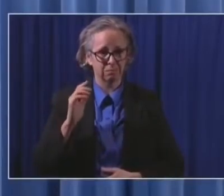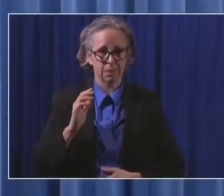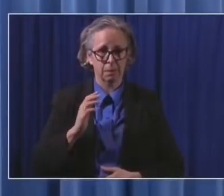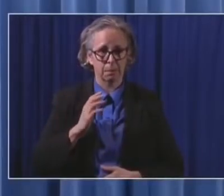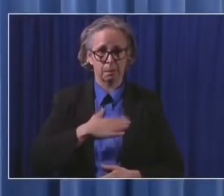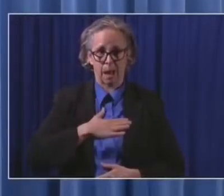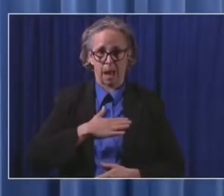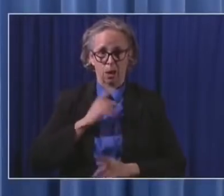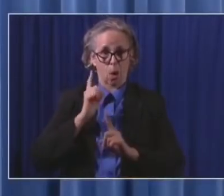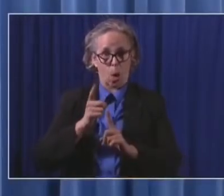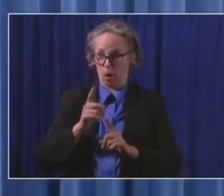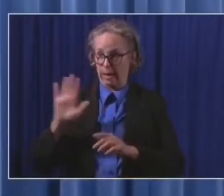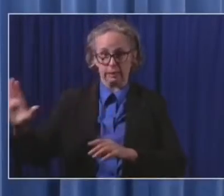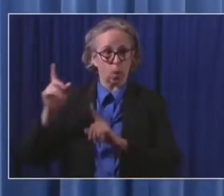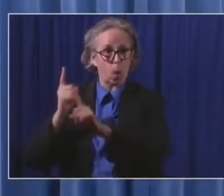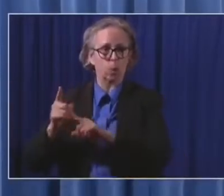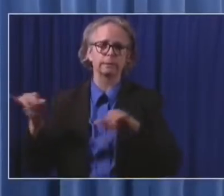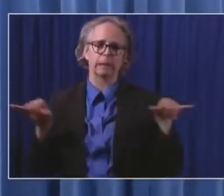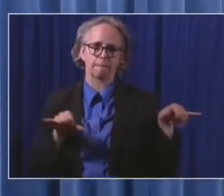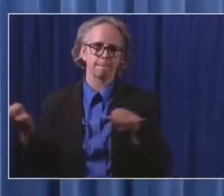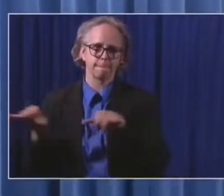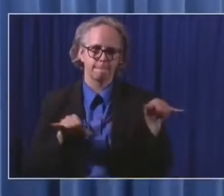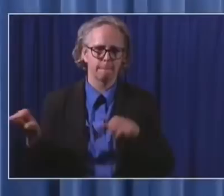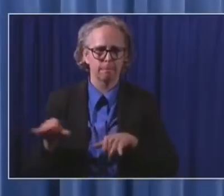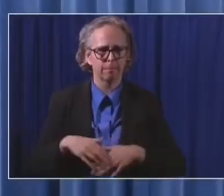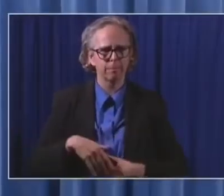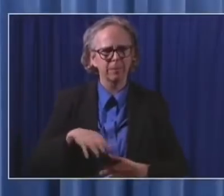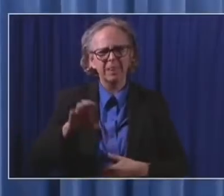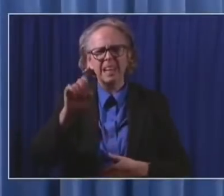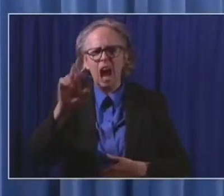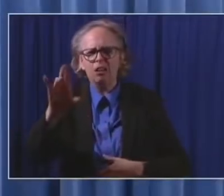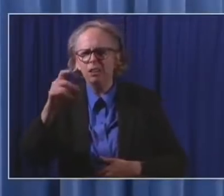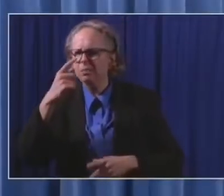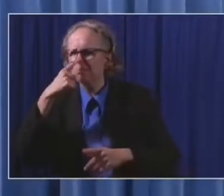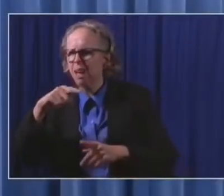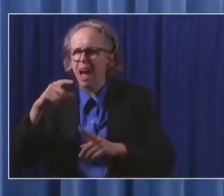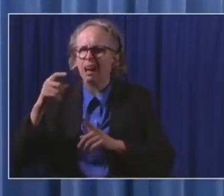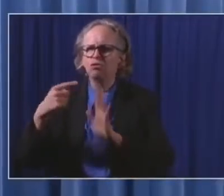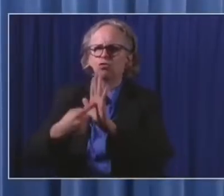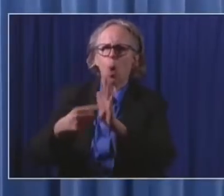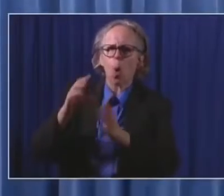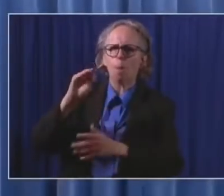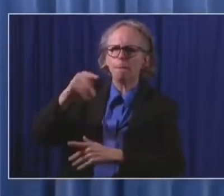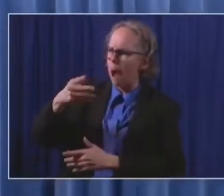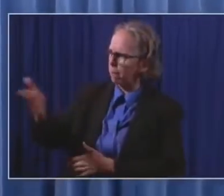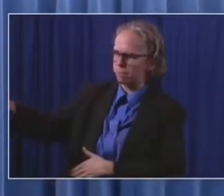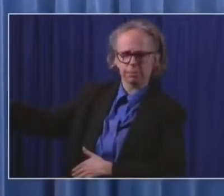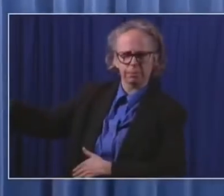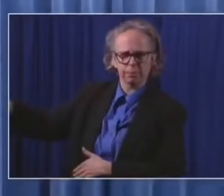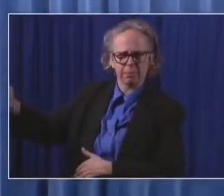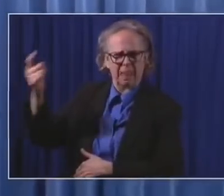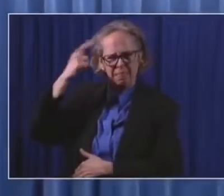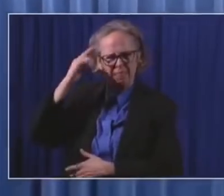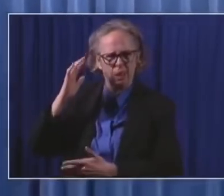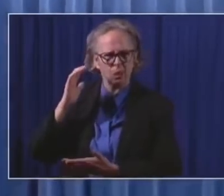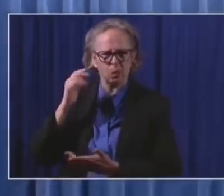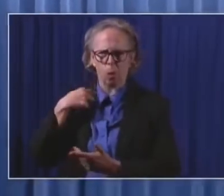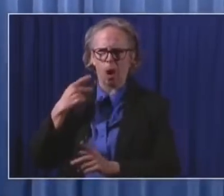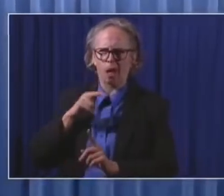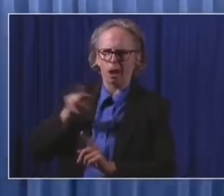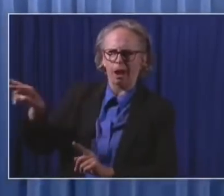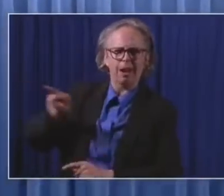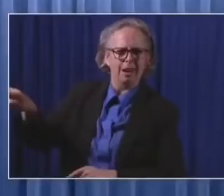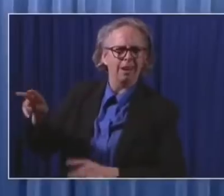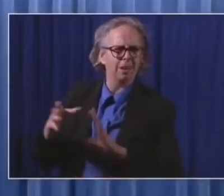leadership. Appreciated it. Again, I think we all have the same goal, and the goal is to signal.